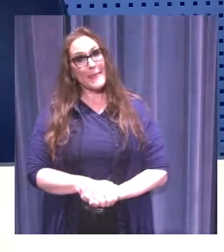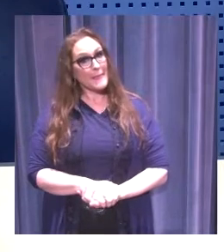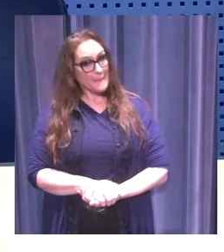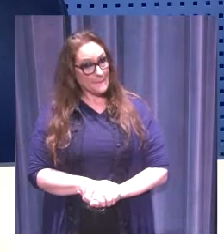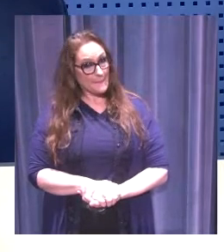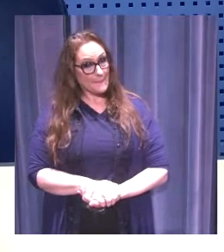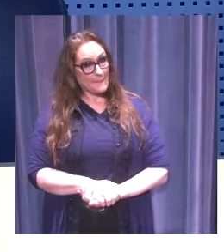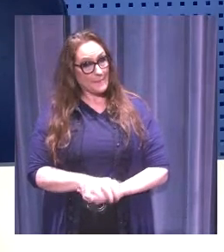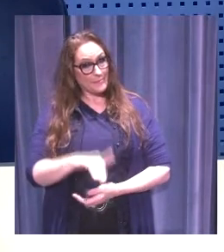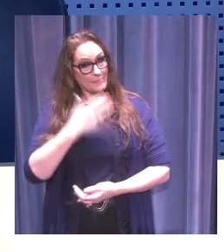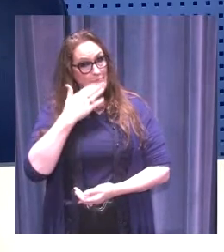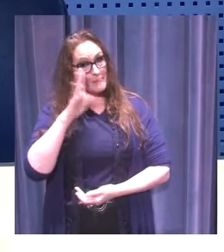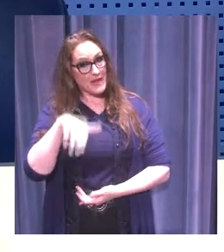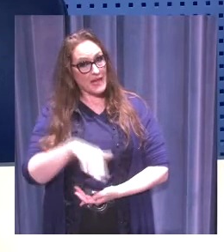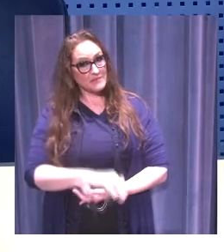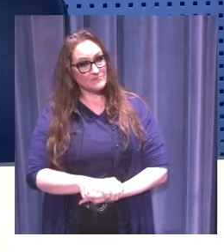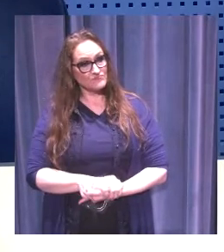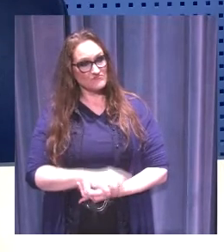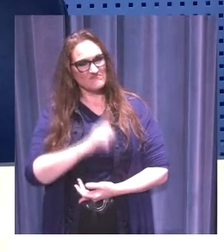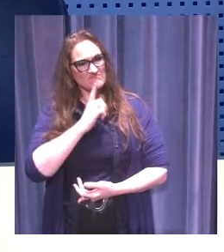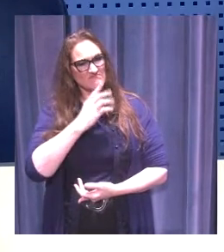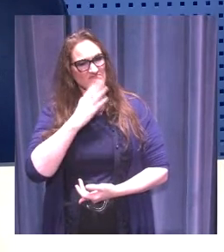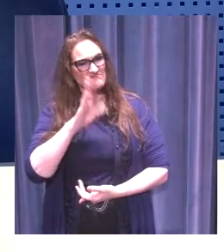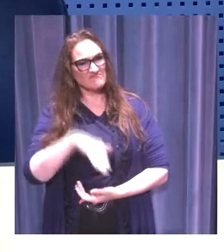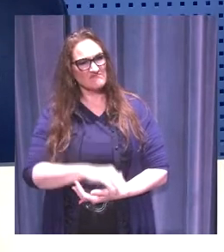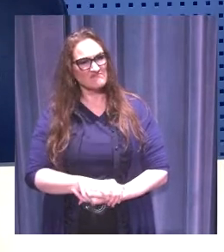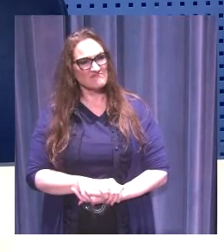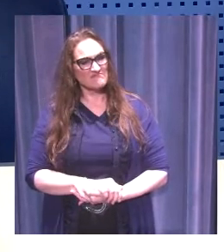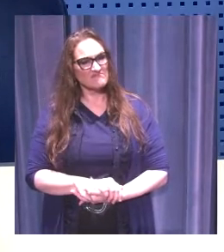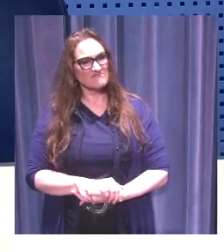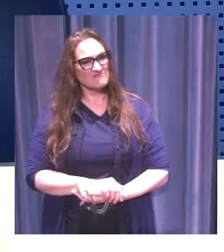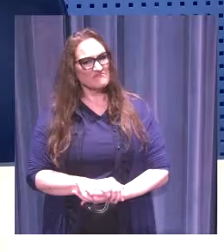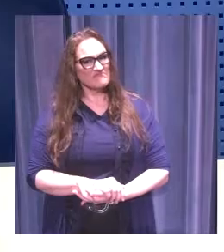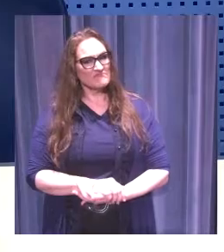Now that's bad. That's really bad.